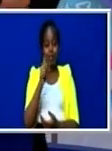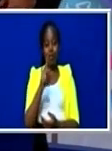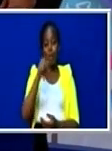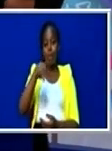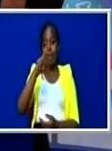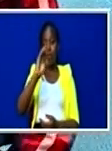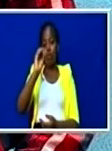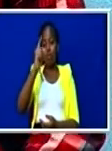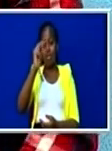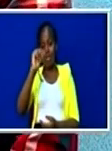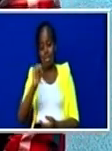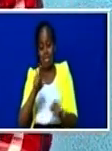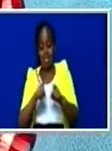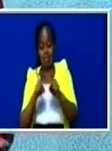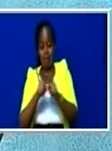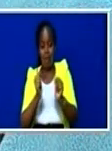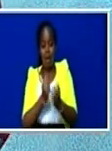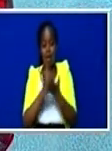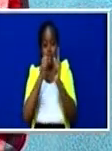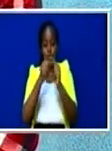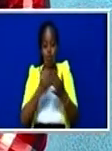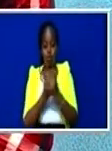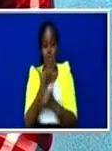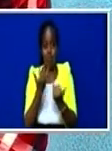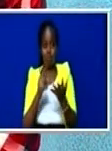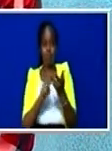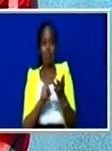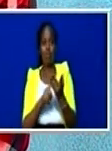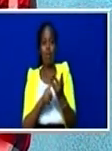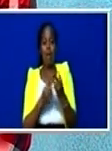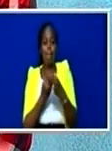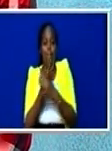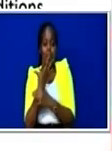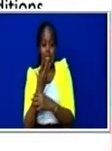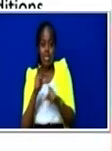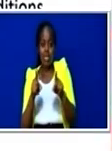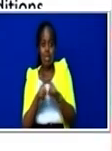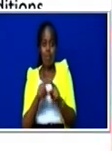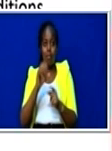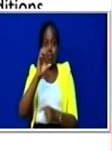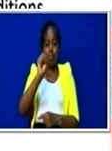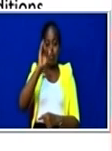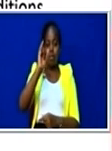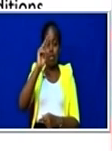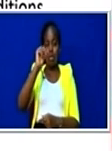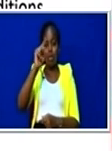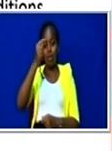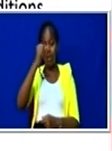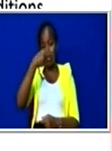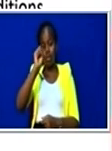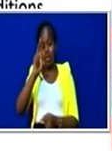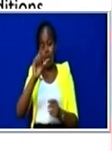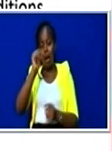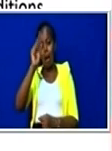proteins are structural compounds. Number two, plants synthesize the amino acids which build